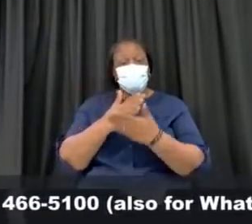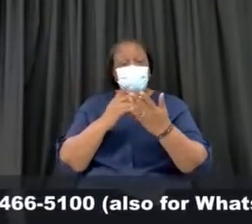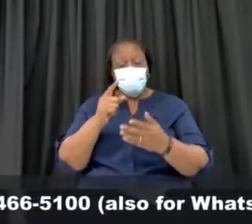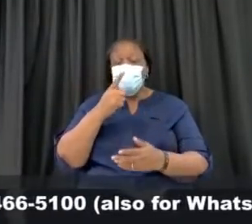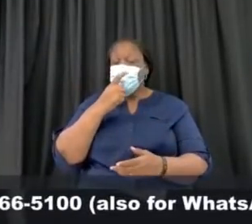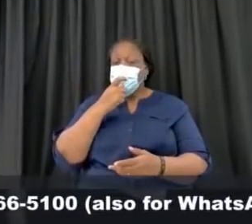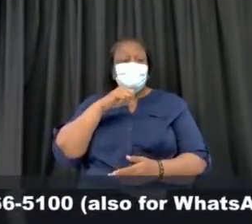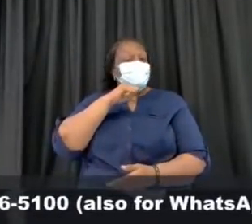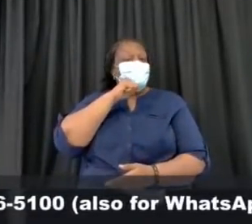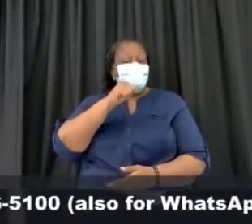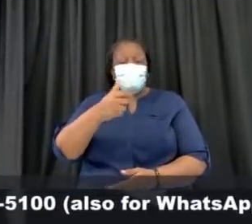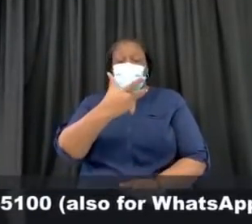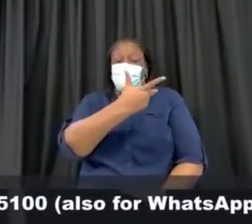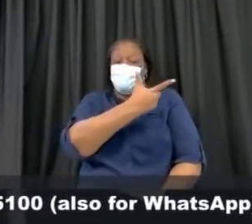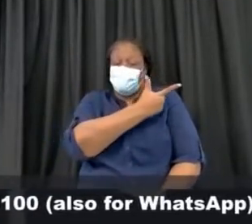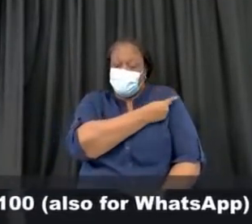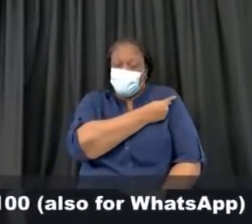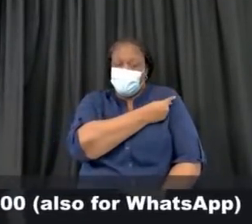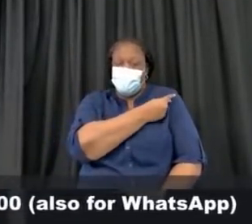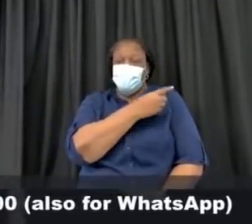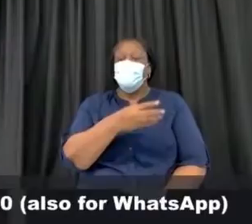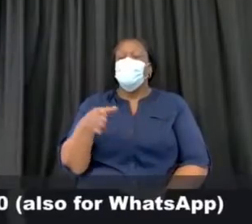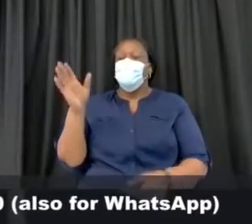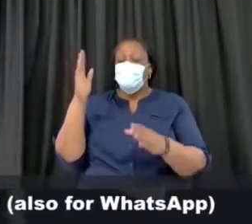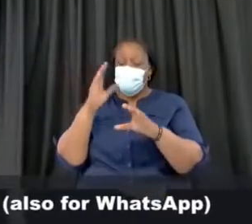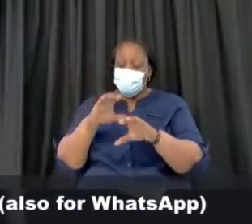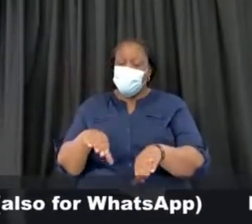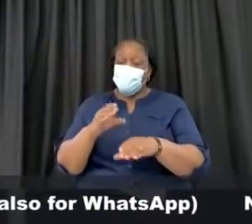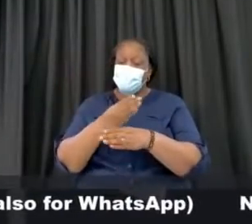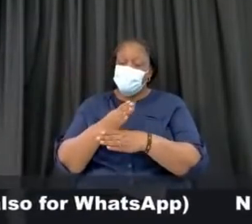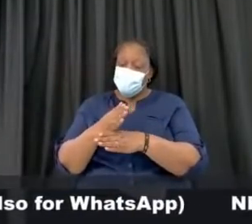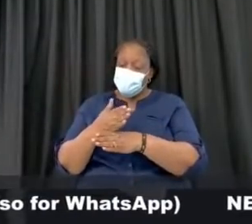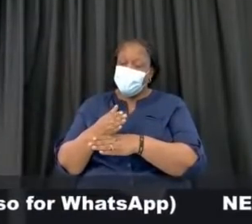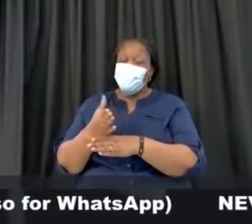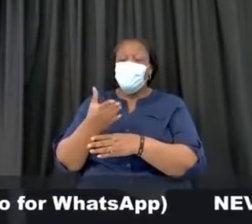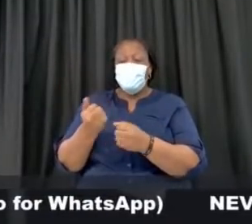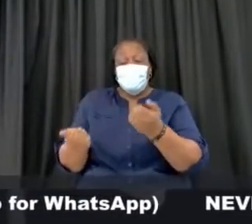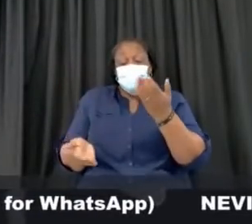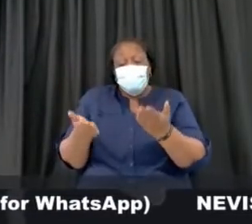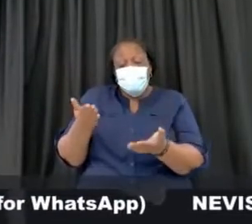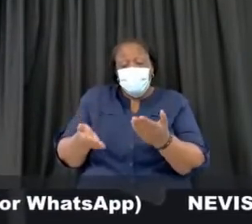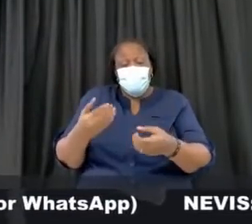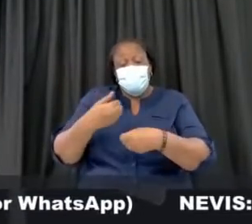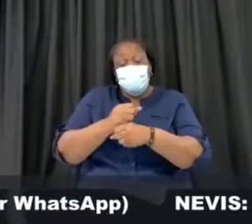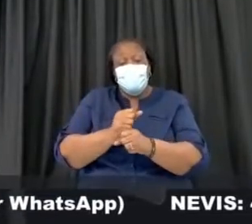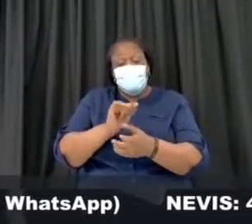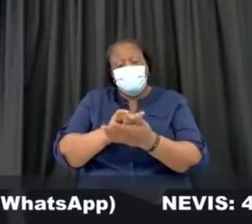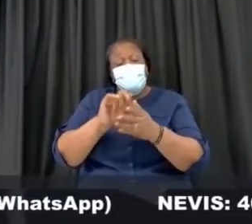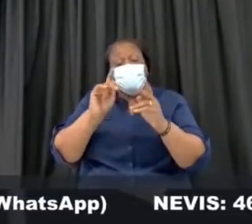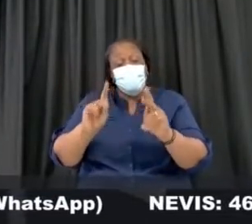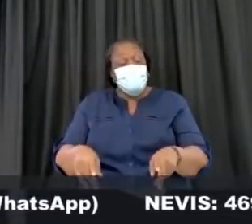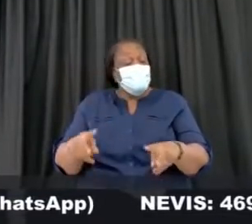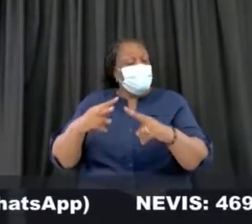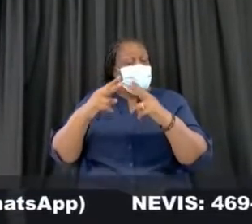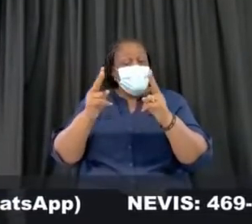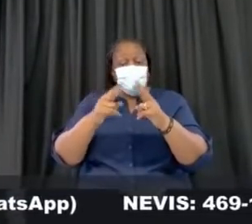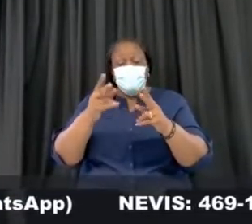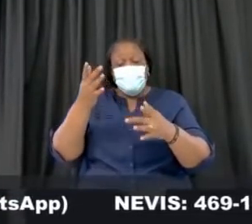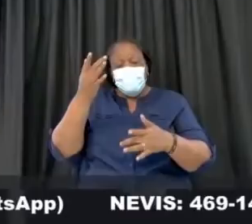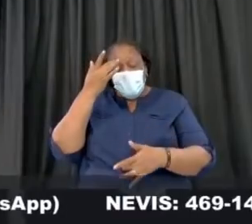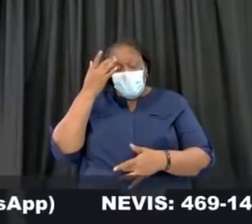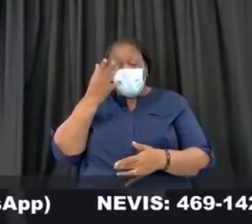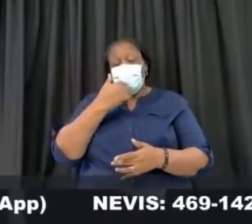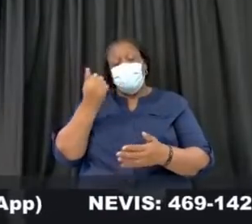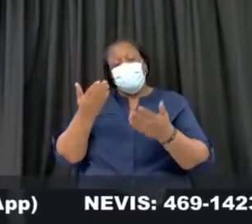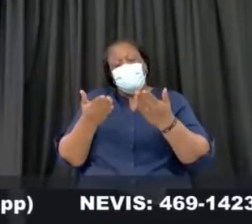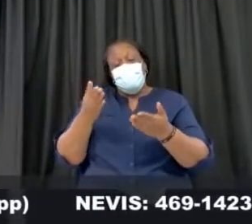during which you are infectious, that is significantly reduced. And so most of the science is showing that after about 5 days, you would